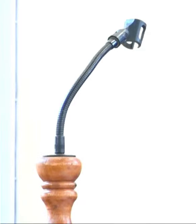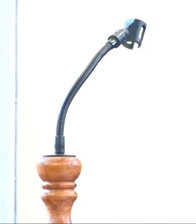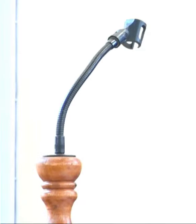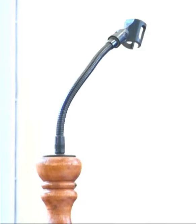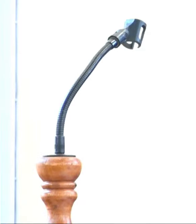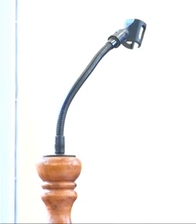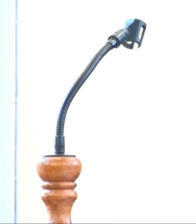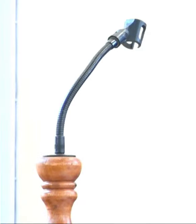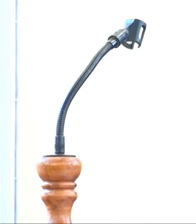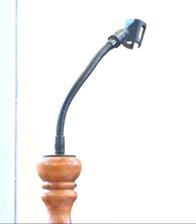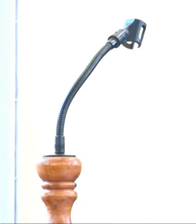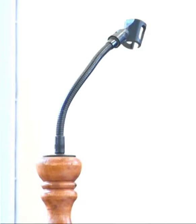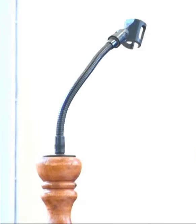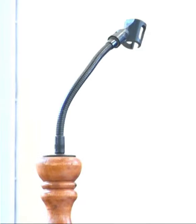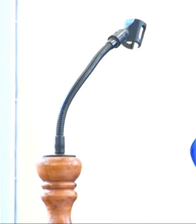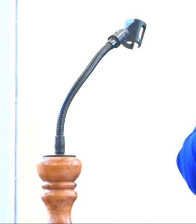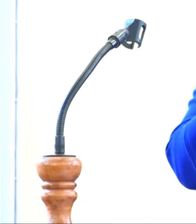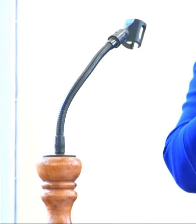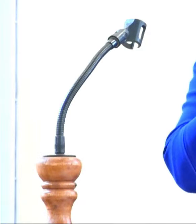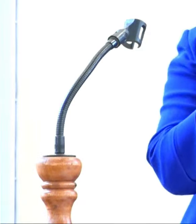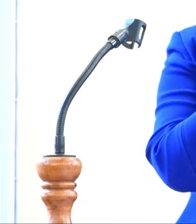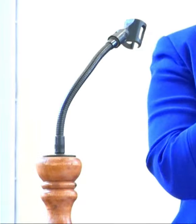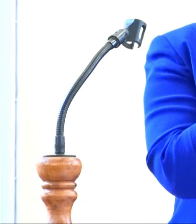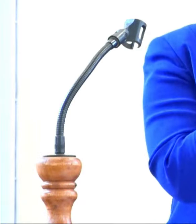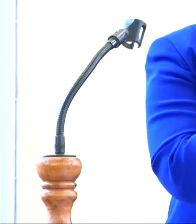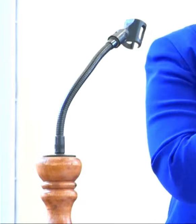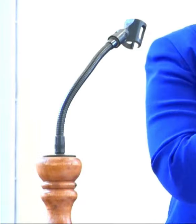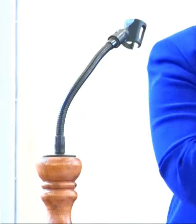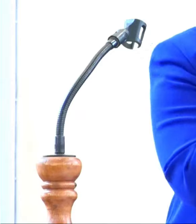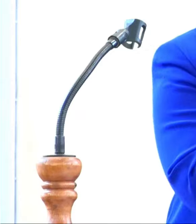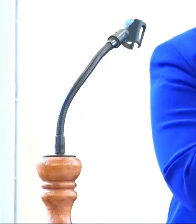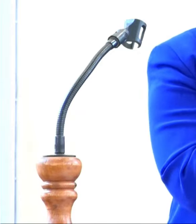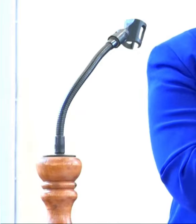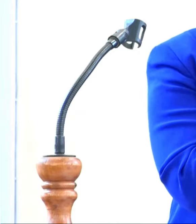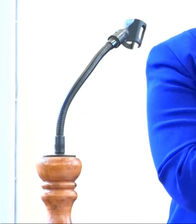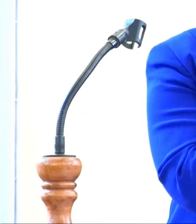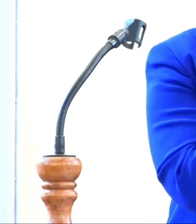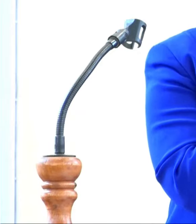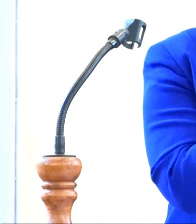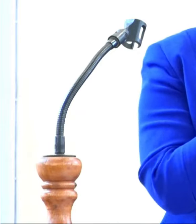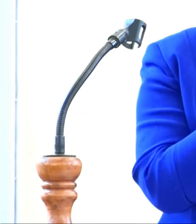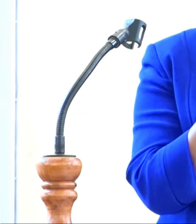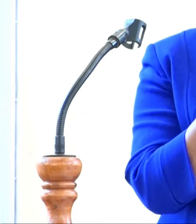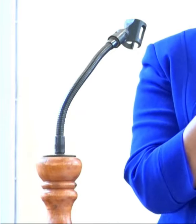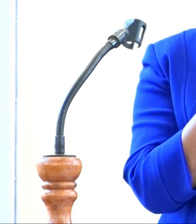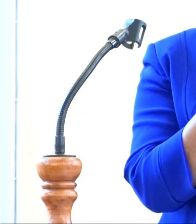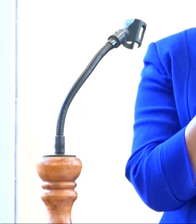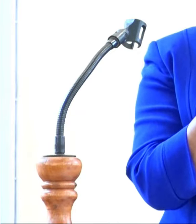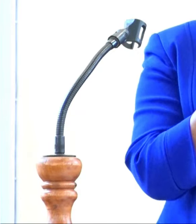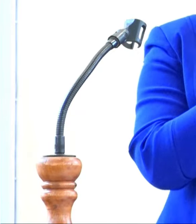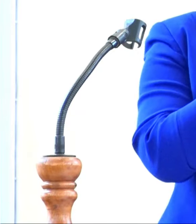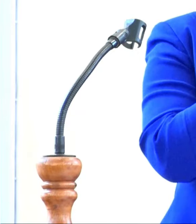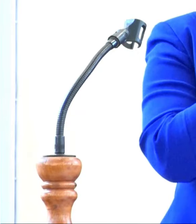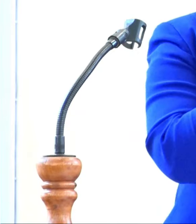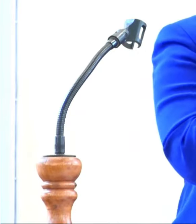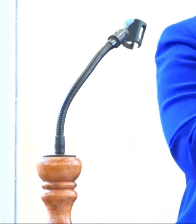to church, to just sit and listen, but we are getting nothing. Hello?